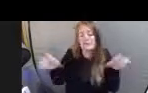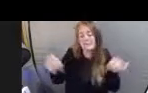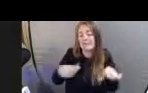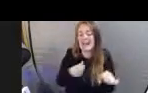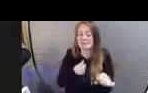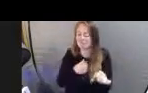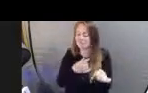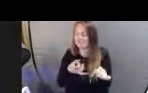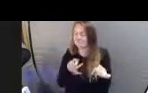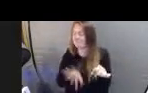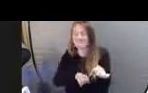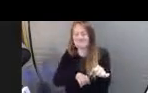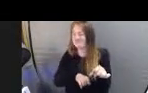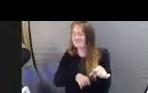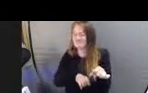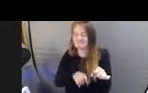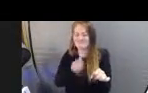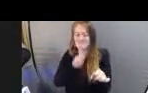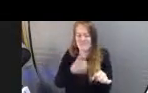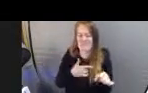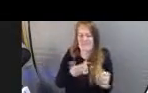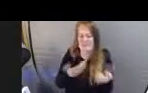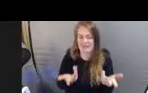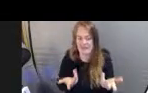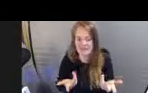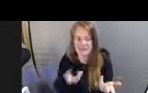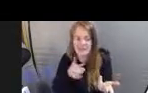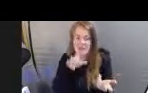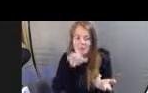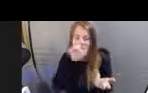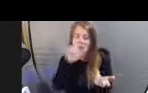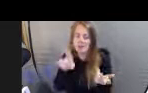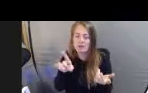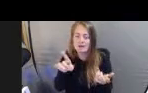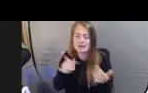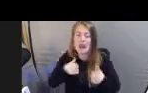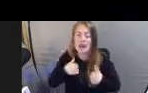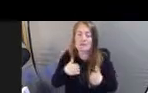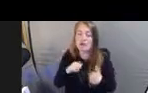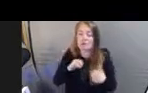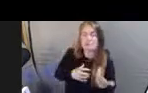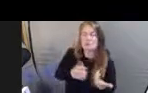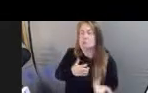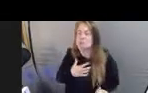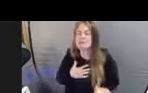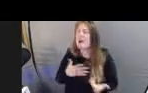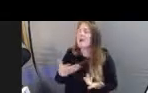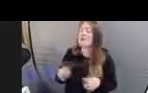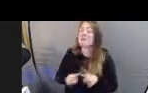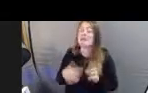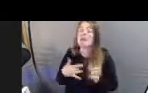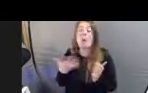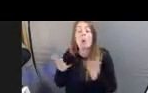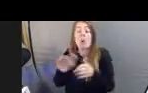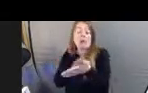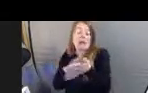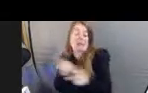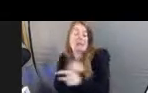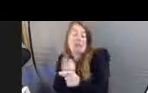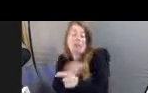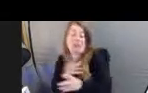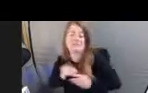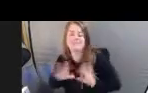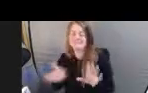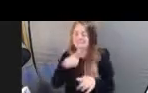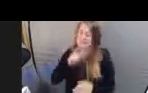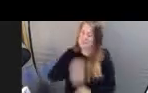this, because I feel personally that it's sugarcoating something that I'm not ashamed of. I'm proud to be part of the disability community, so I'm proud to